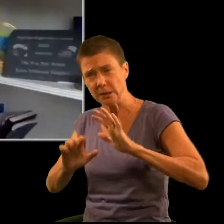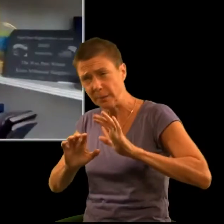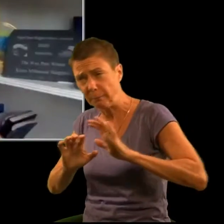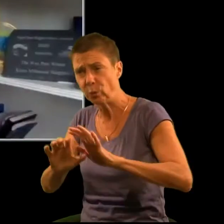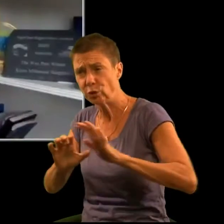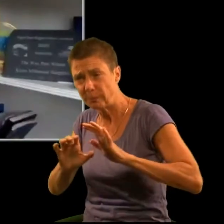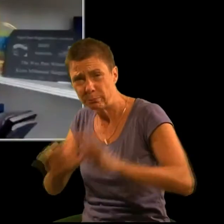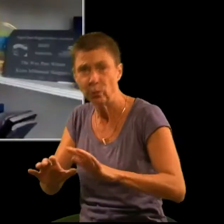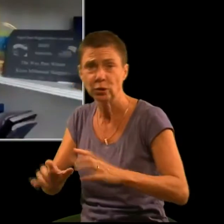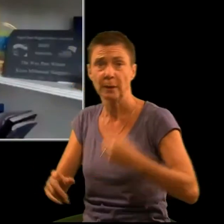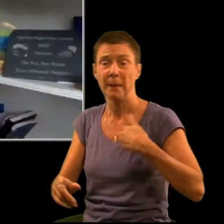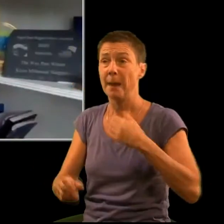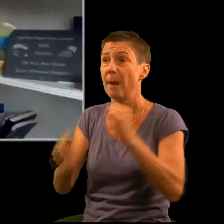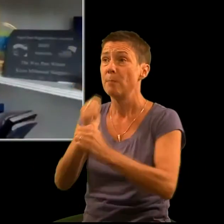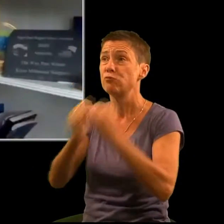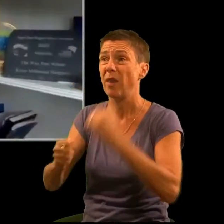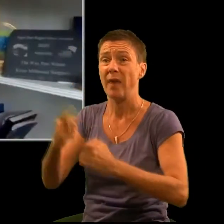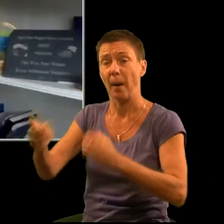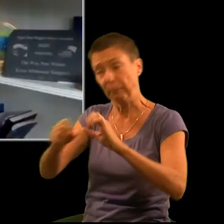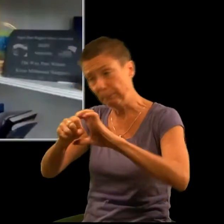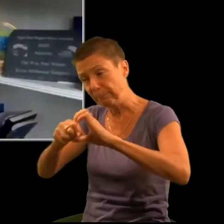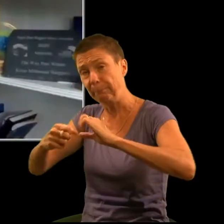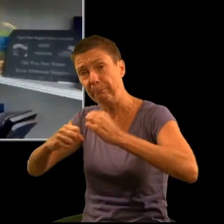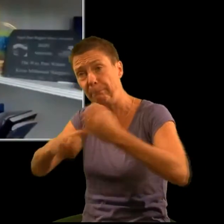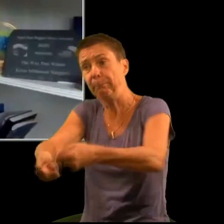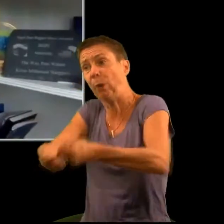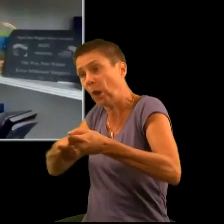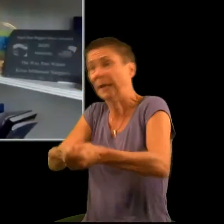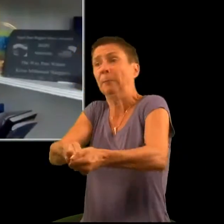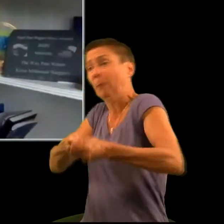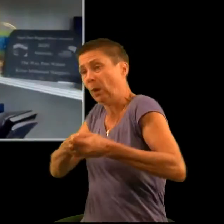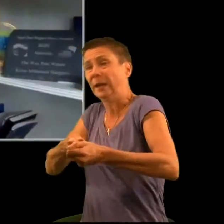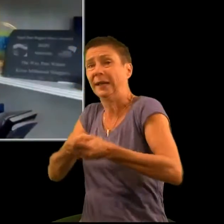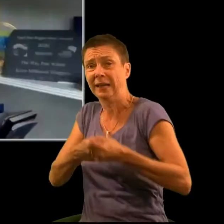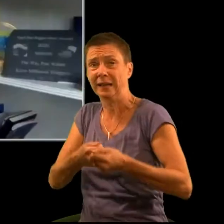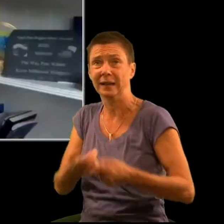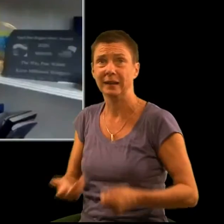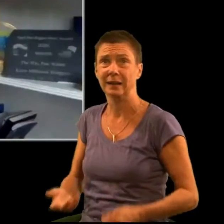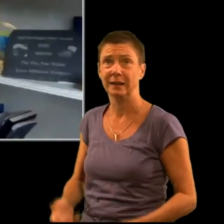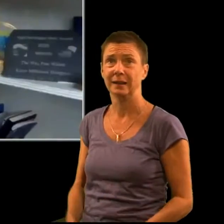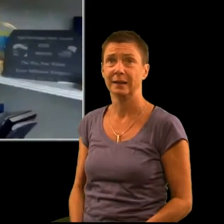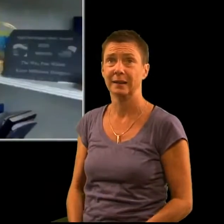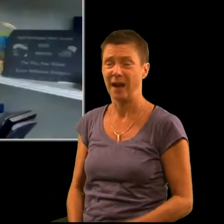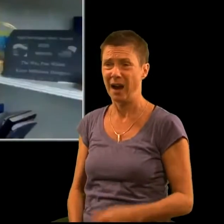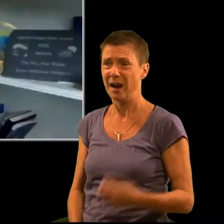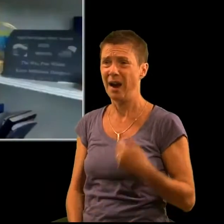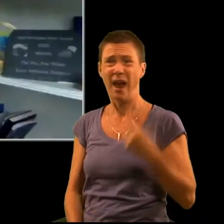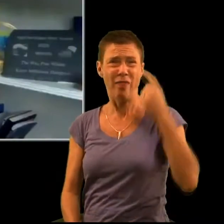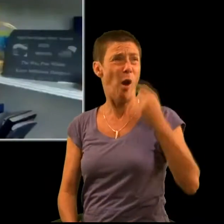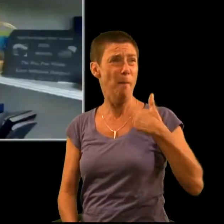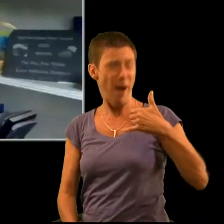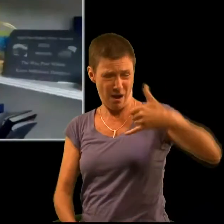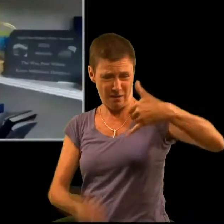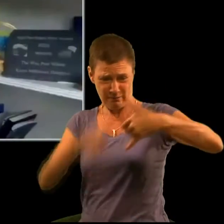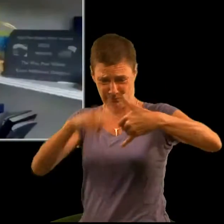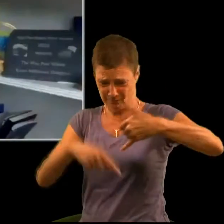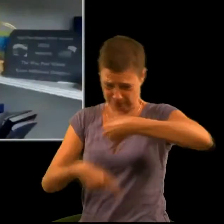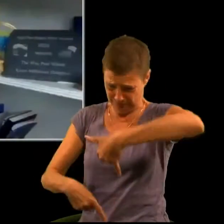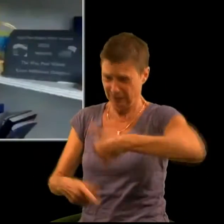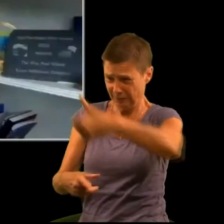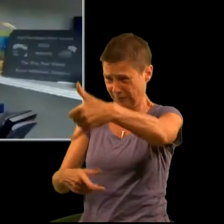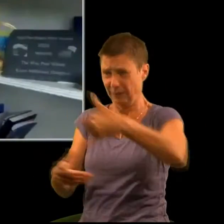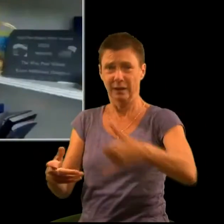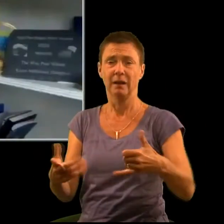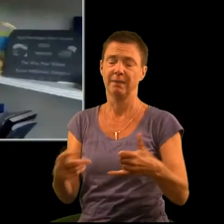me from in front. About that. And the other, yeah, exactly. I was like, but it says I could fit. That's not